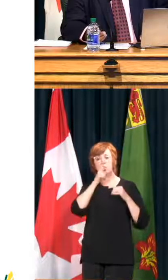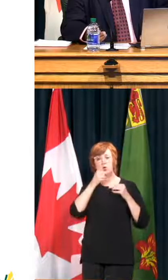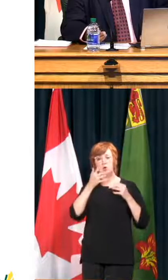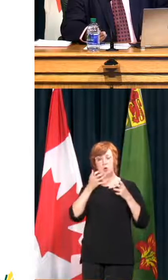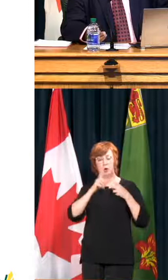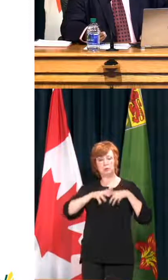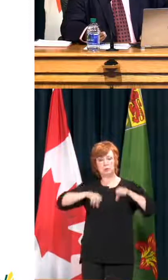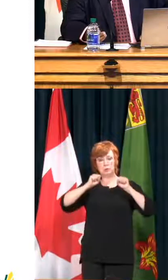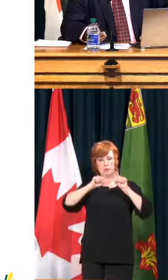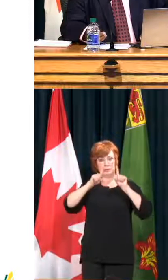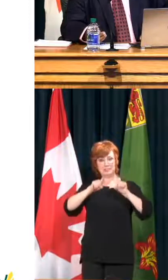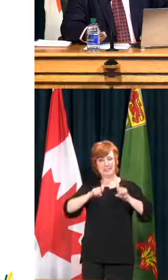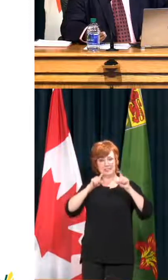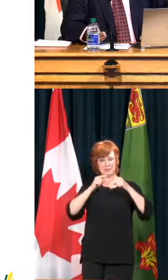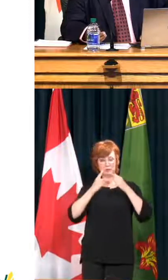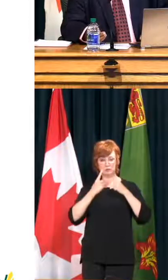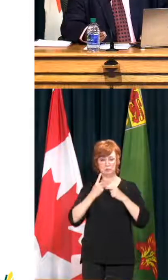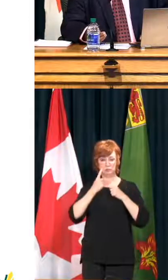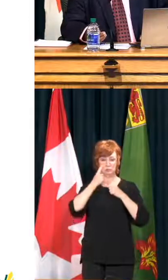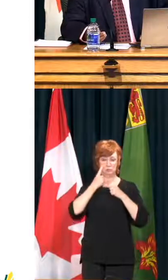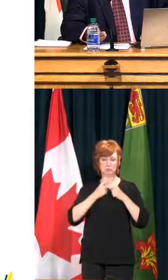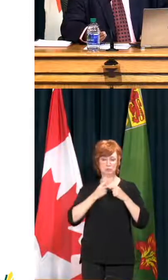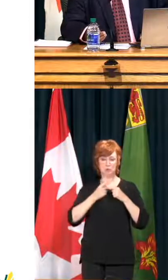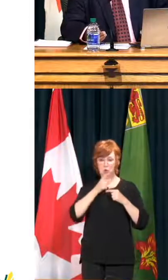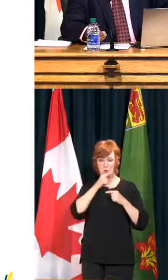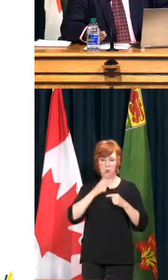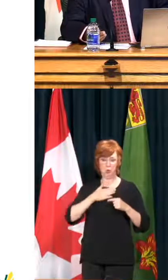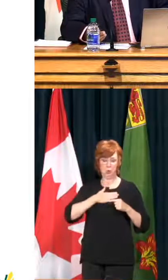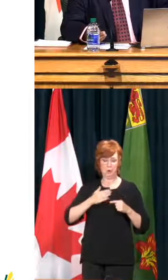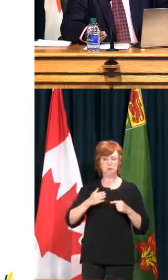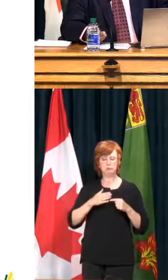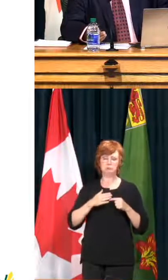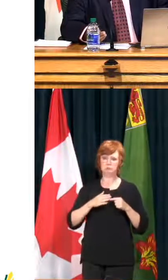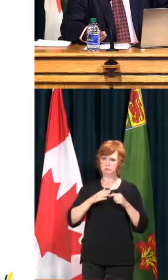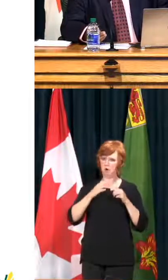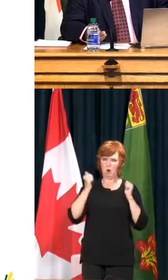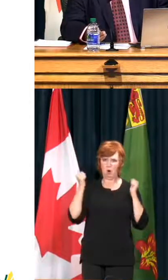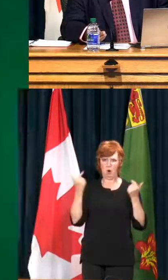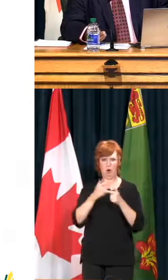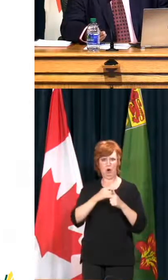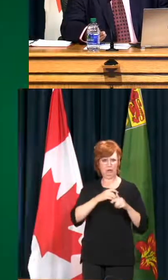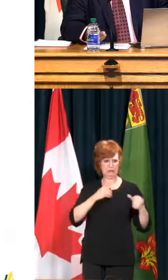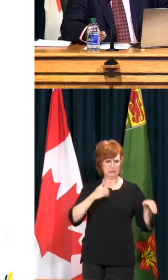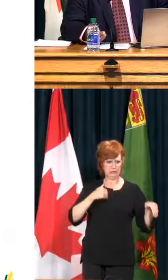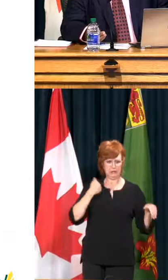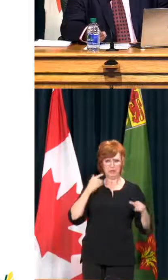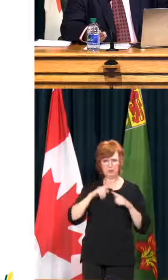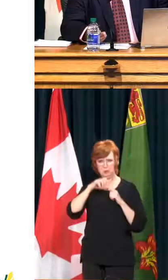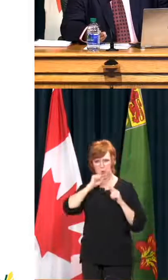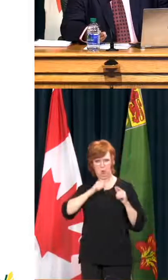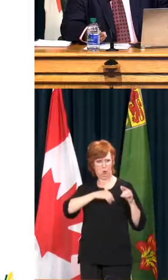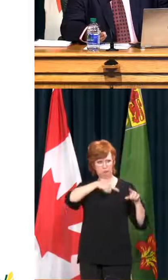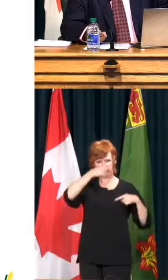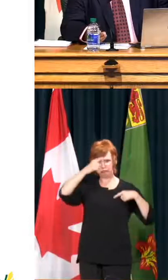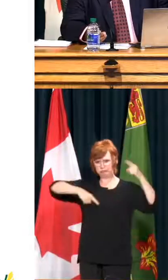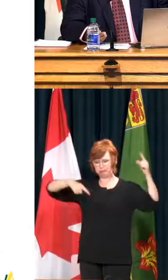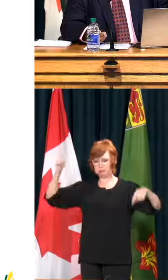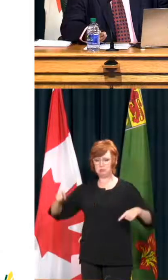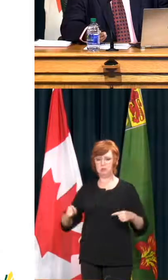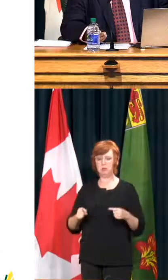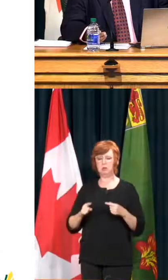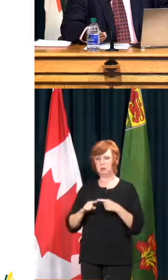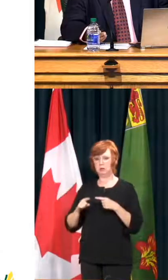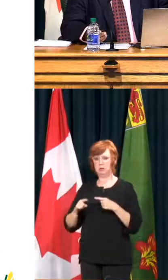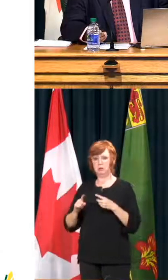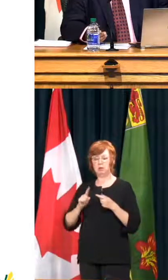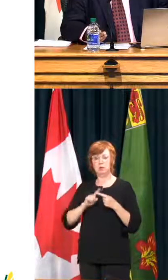just need to make sure that while if you're older, you're more likely to get severely ill, even if you're young and have mild symptoms and you're not really feeling